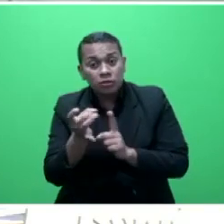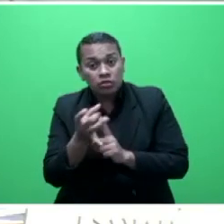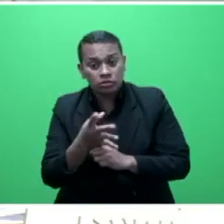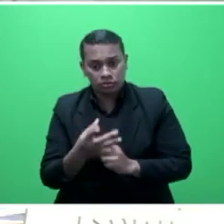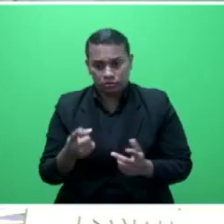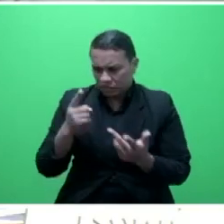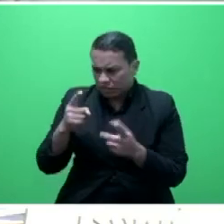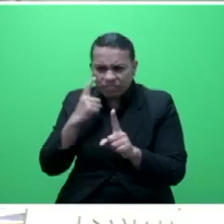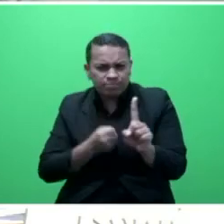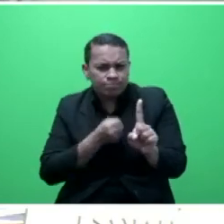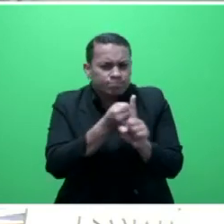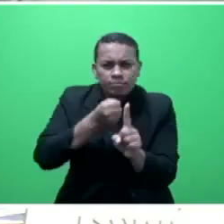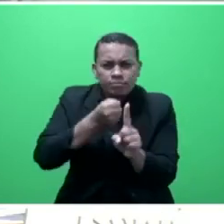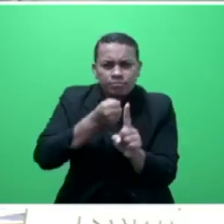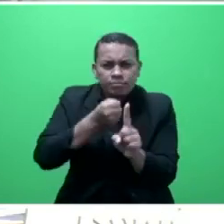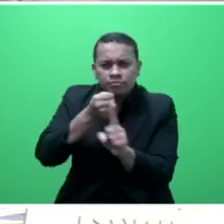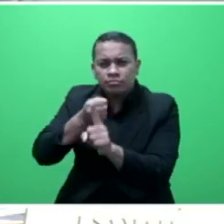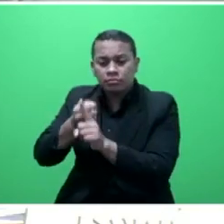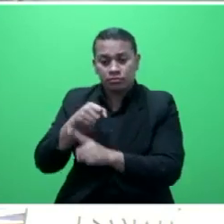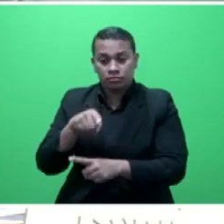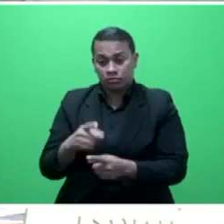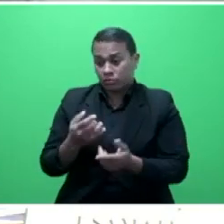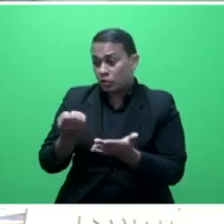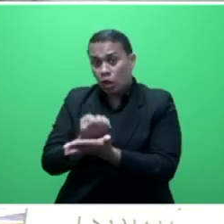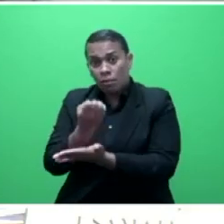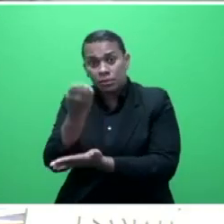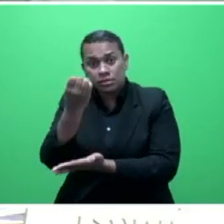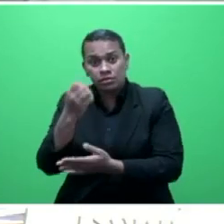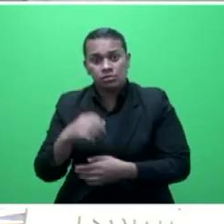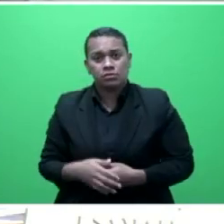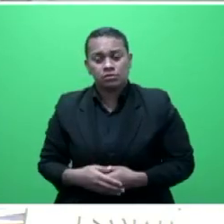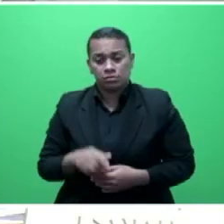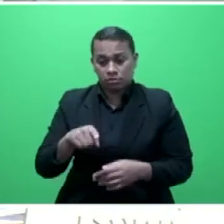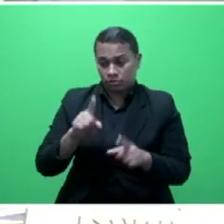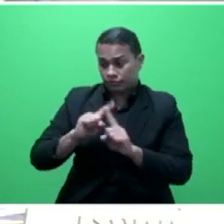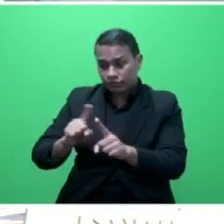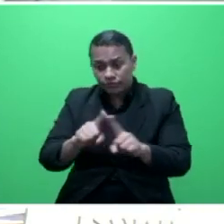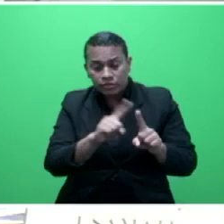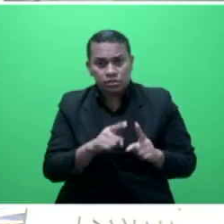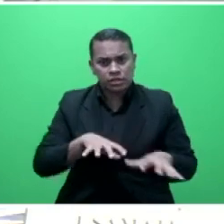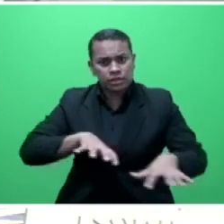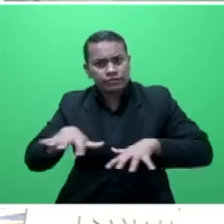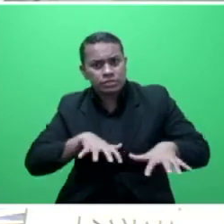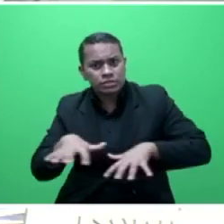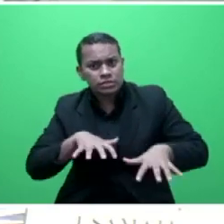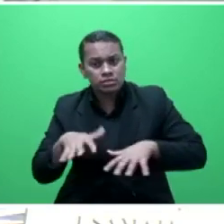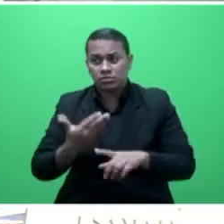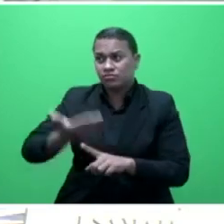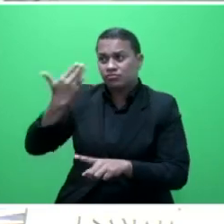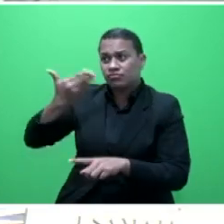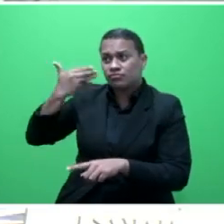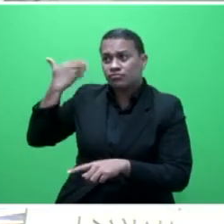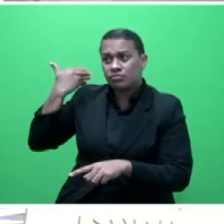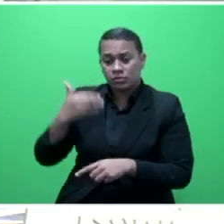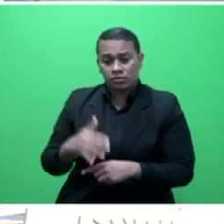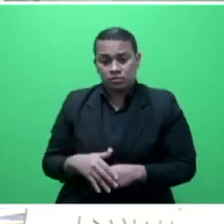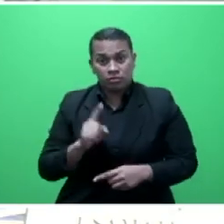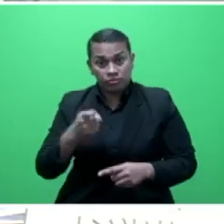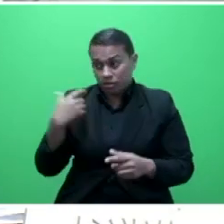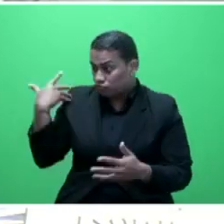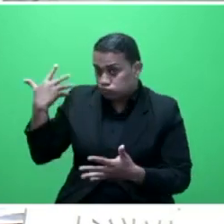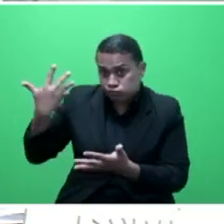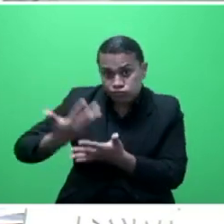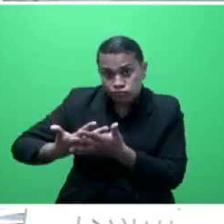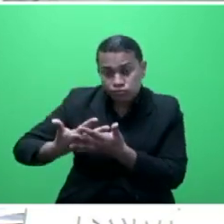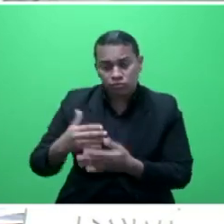activity. Over the past decade, we've thoughtfully structured a tax regime suited to an open,